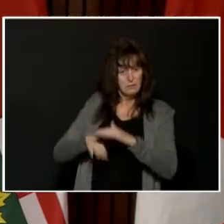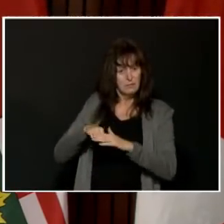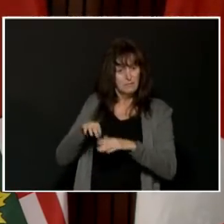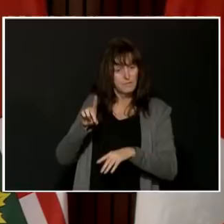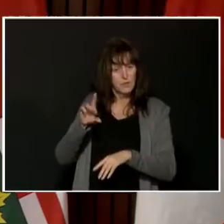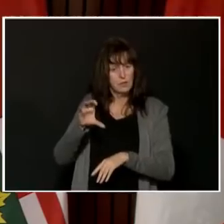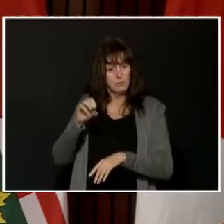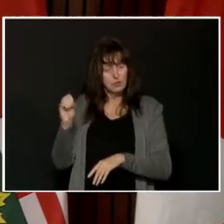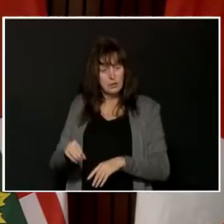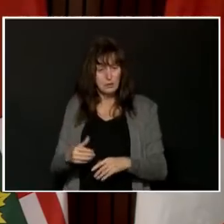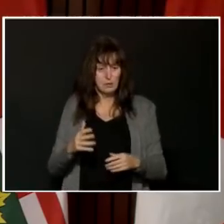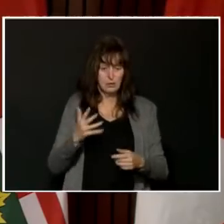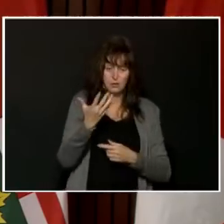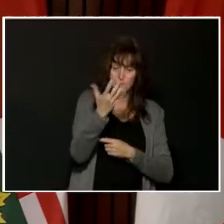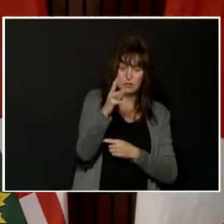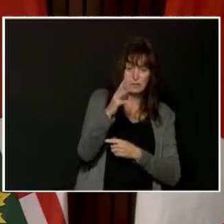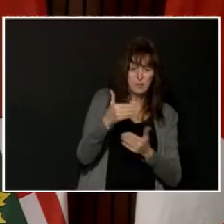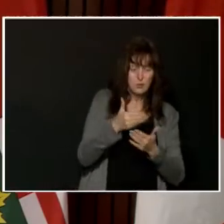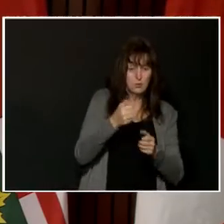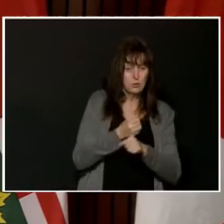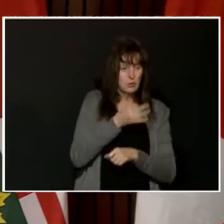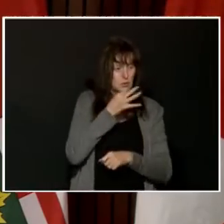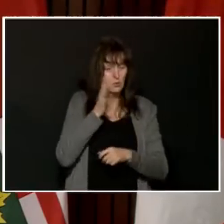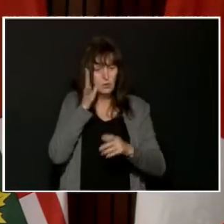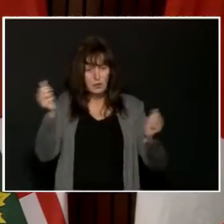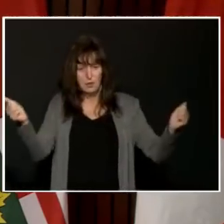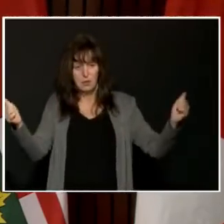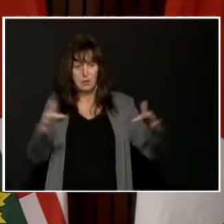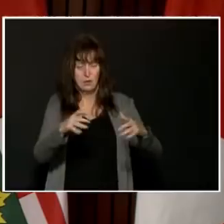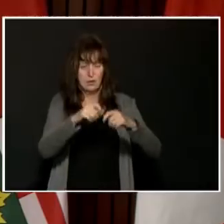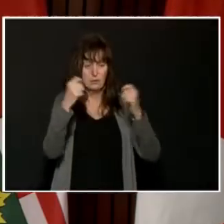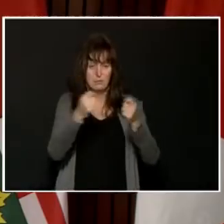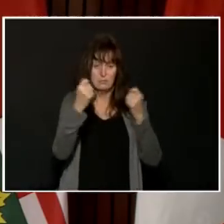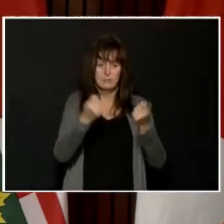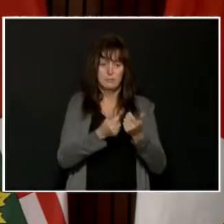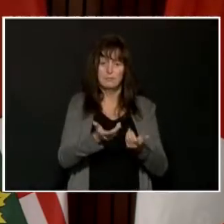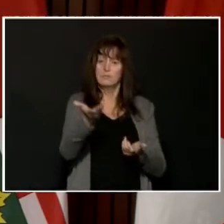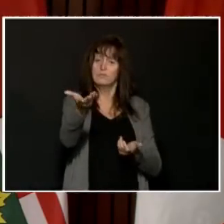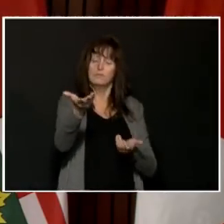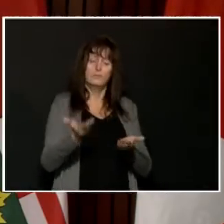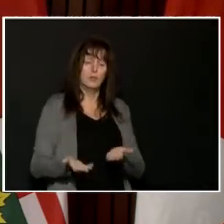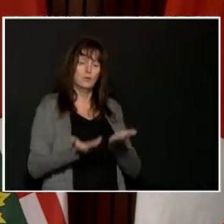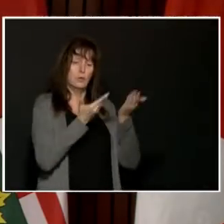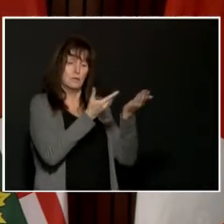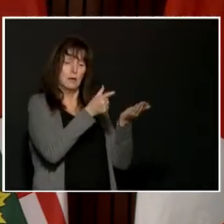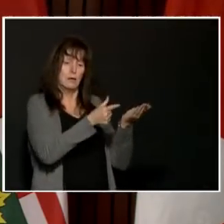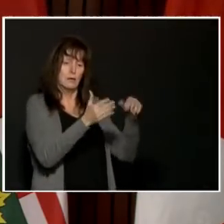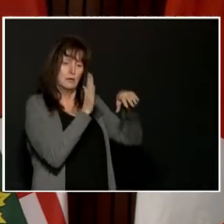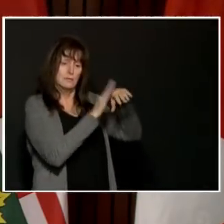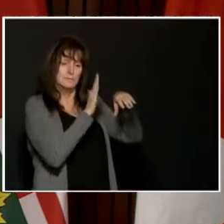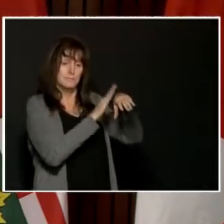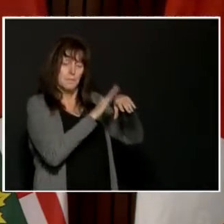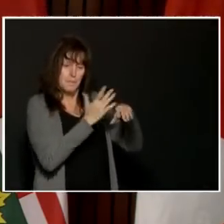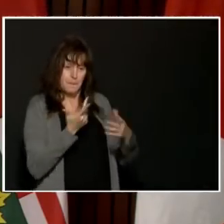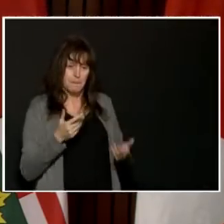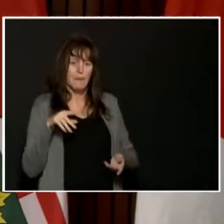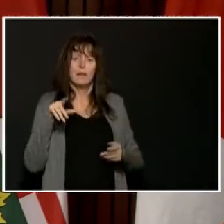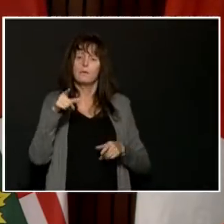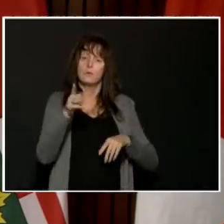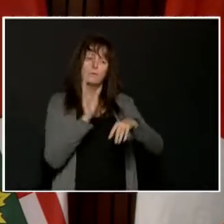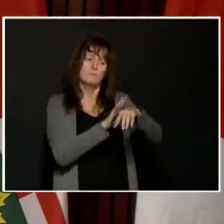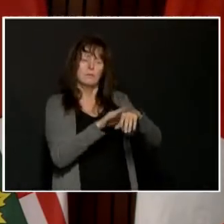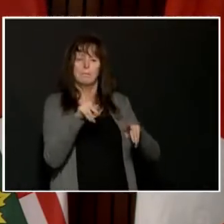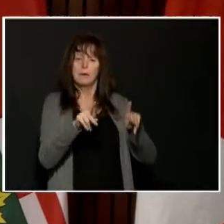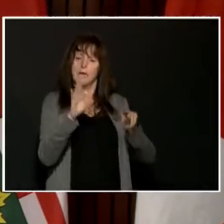just around the corner. What would be your recommendation to the government and also to the people of Ontario? So to the